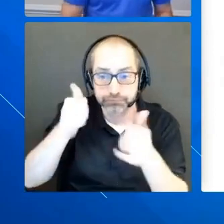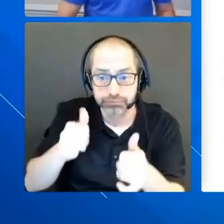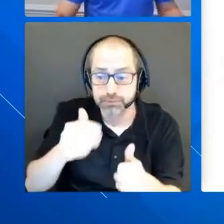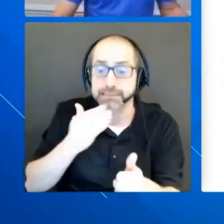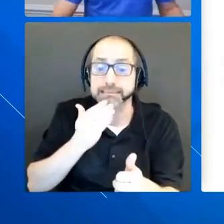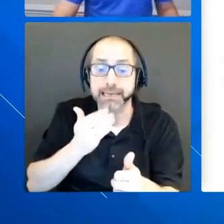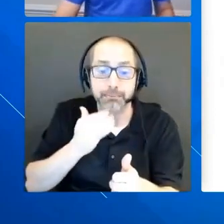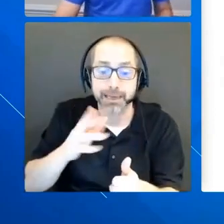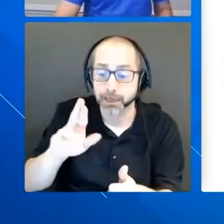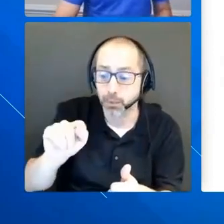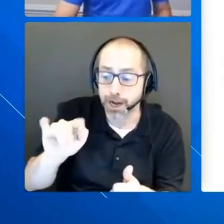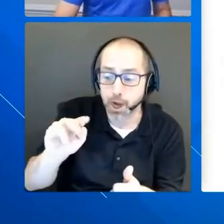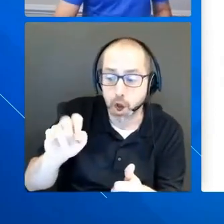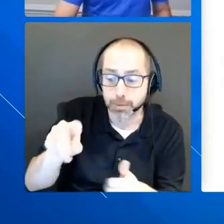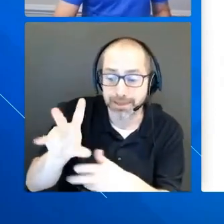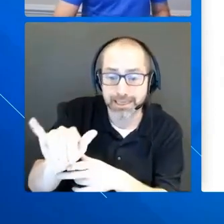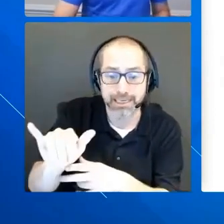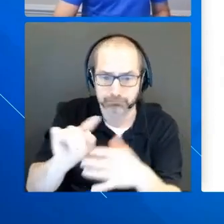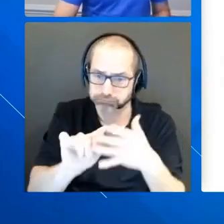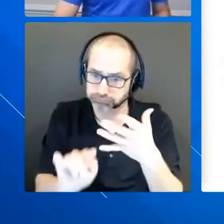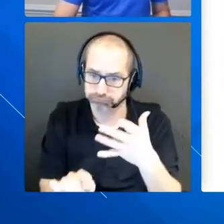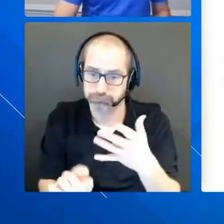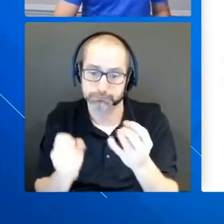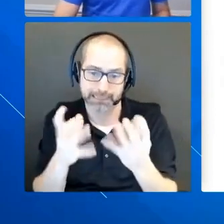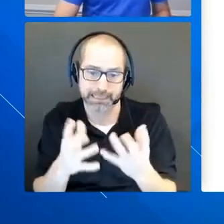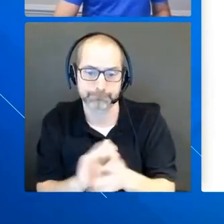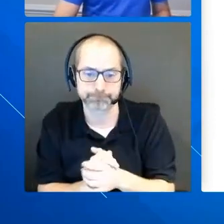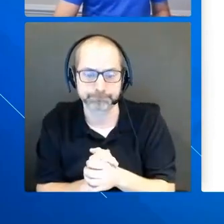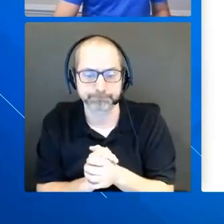hard to say. The list goes on.